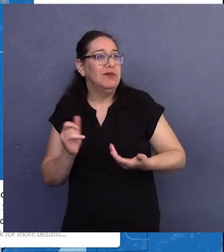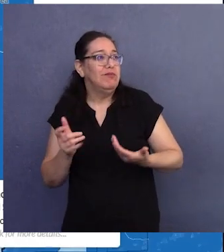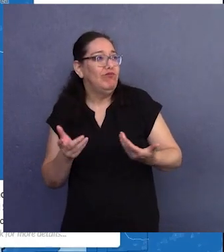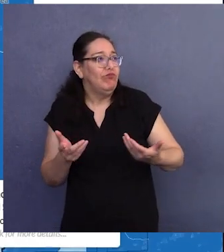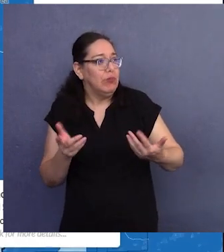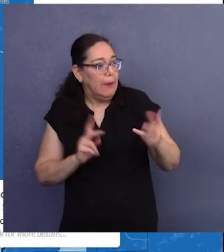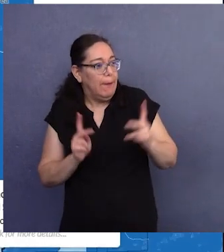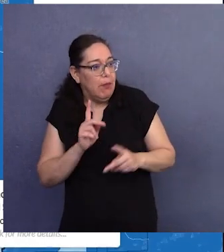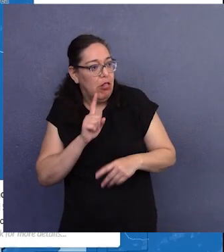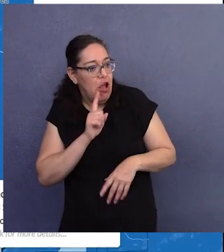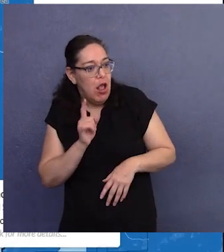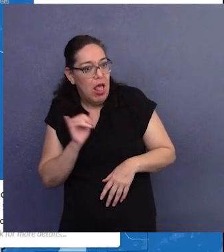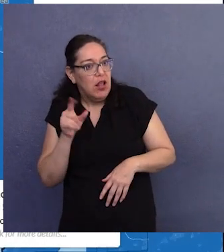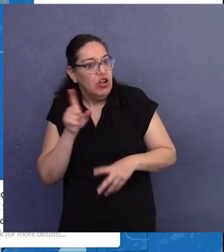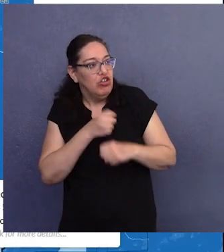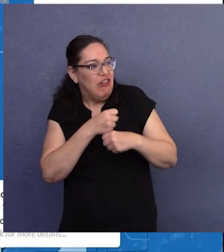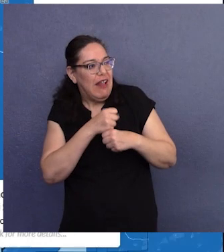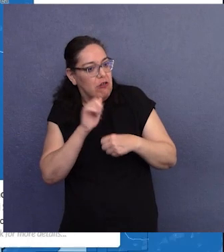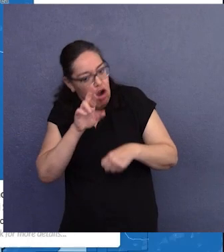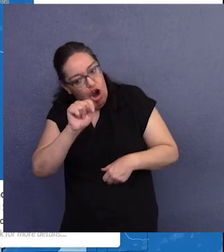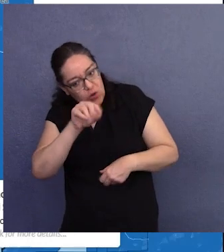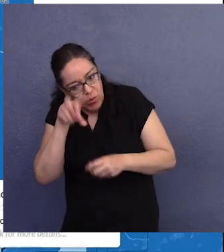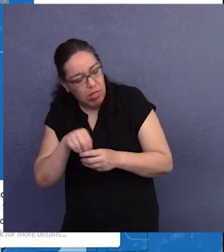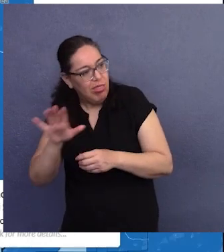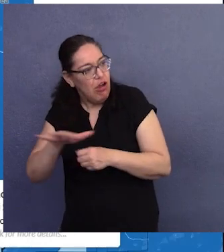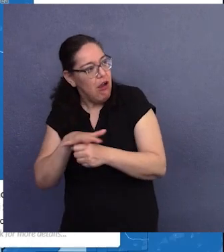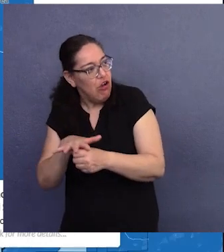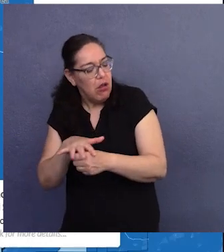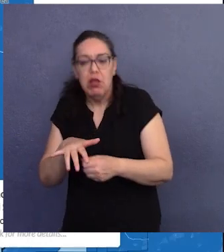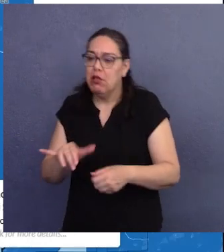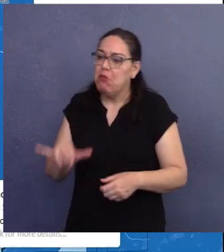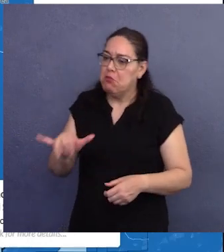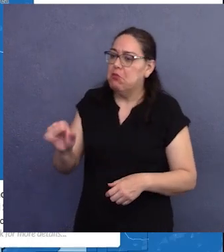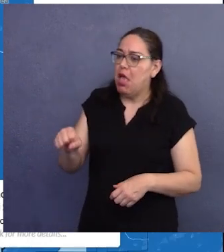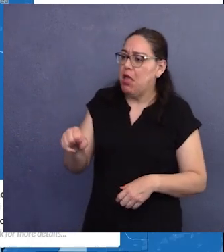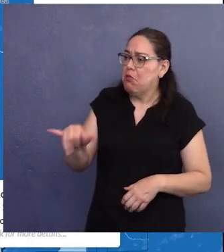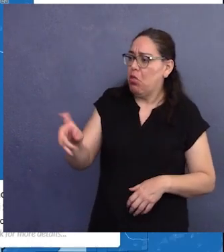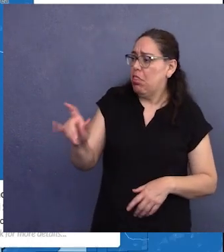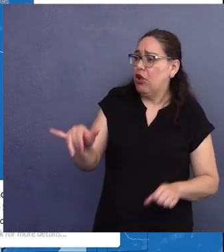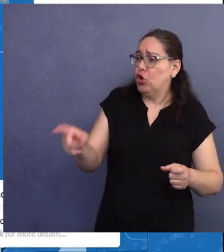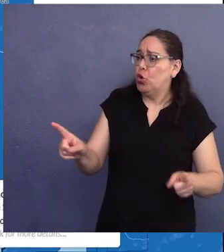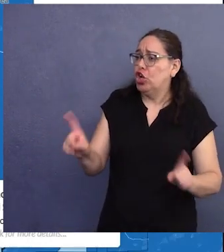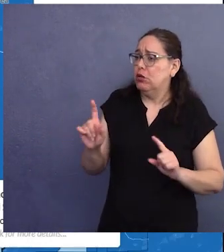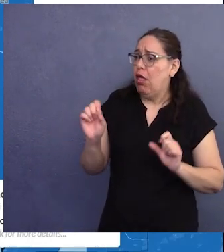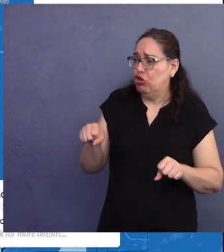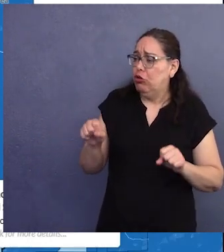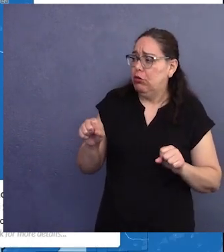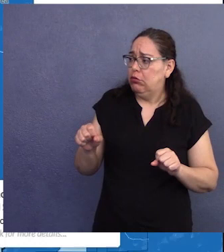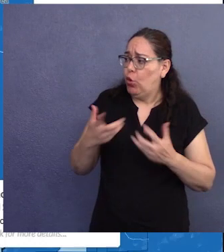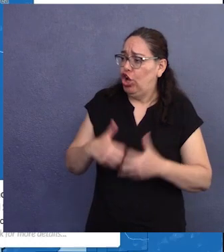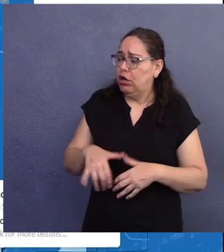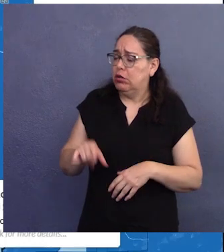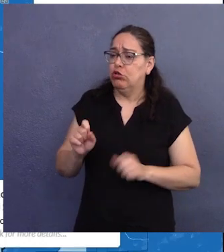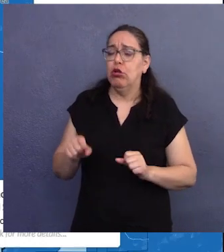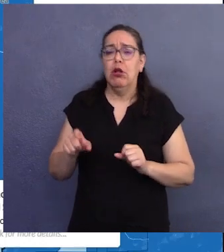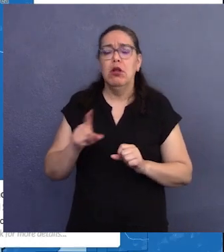that people are like creating art within their area. Yeah, okay, yeah, that could work. You know, the other